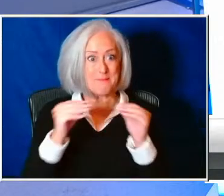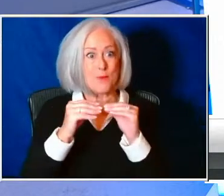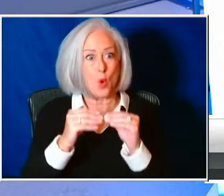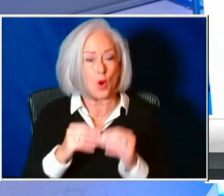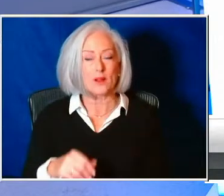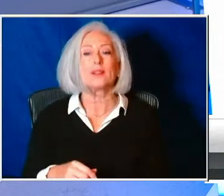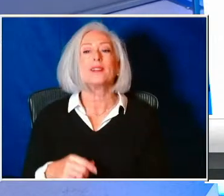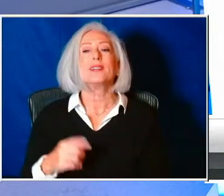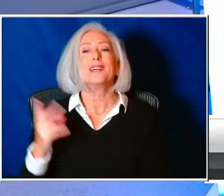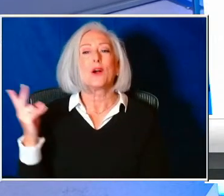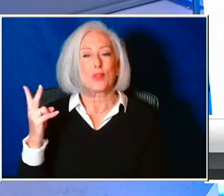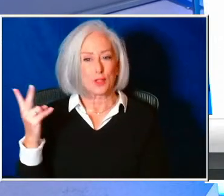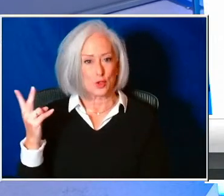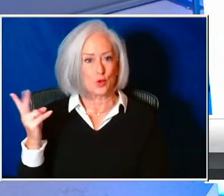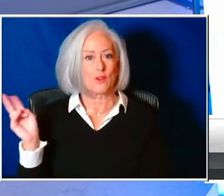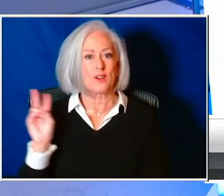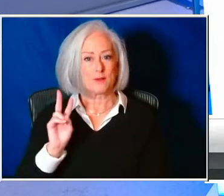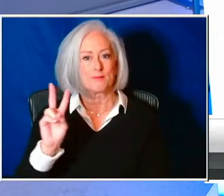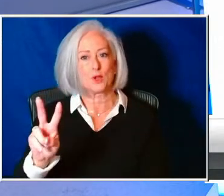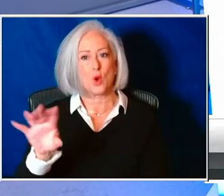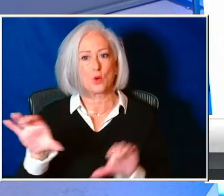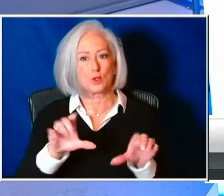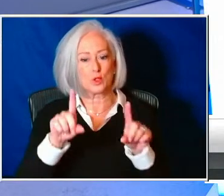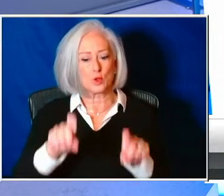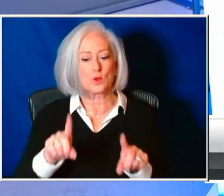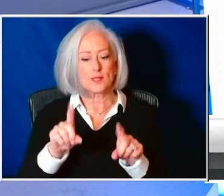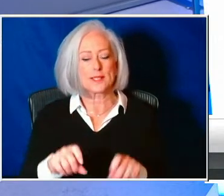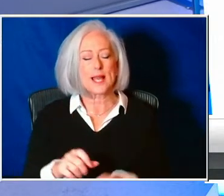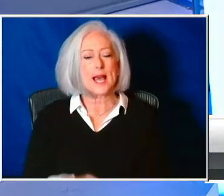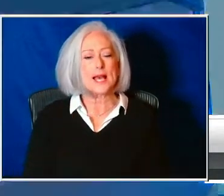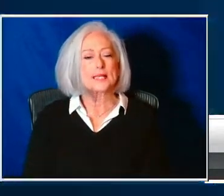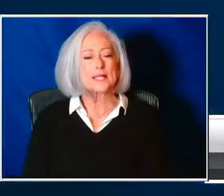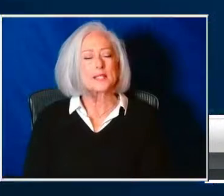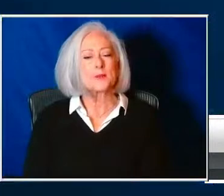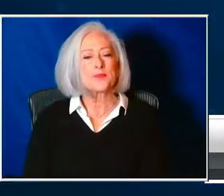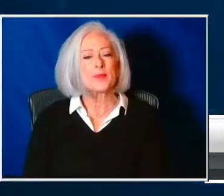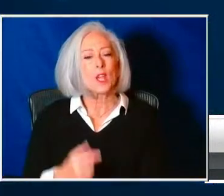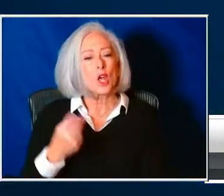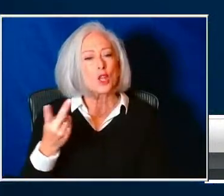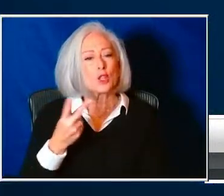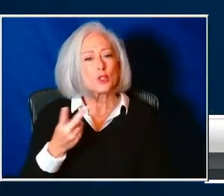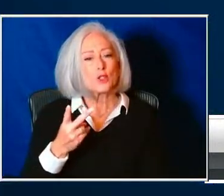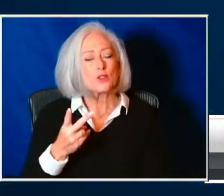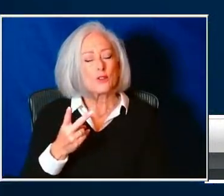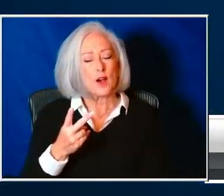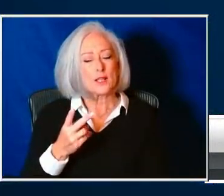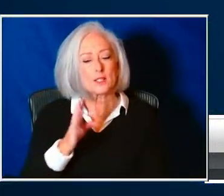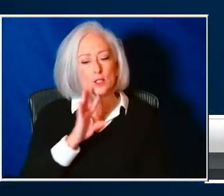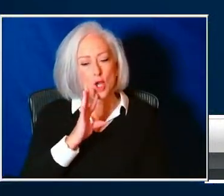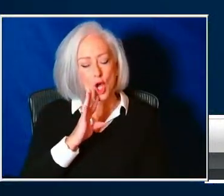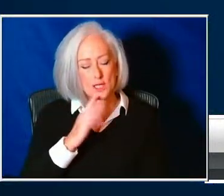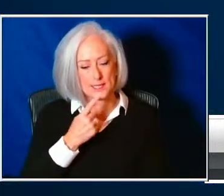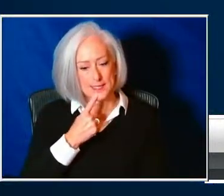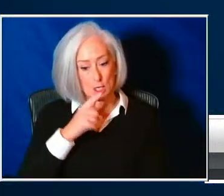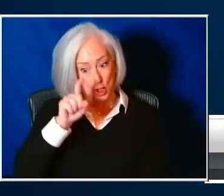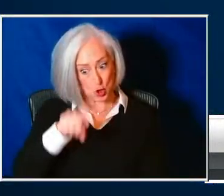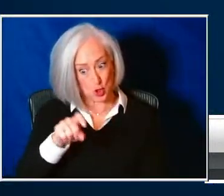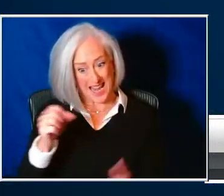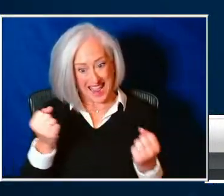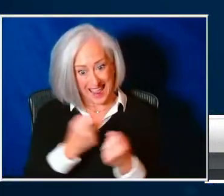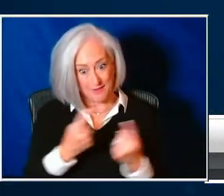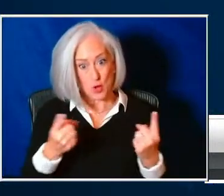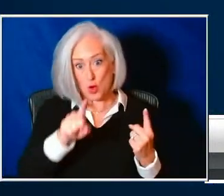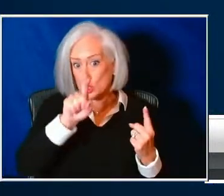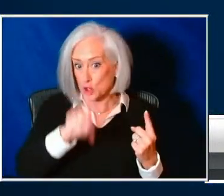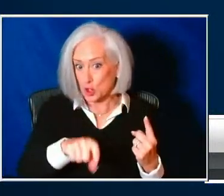their score, get the test going, something you and I were talking about, because I said, should everyone get it? And there's a difference between everyone should and